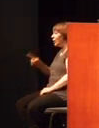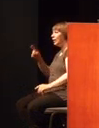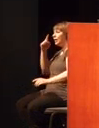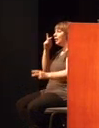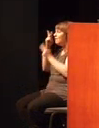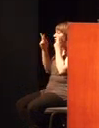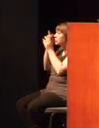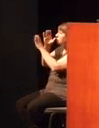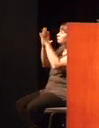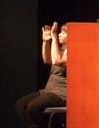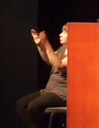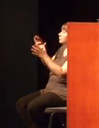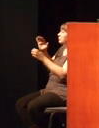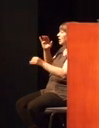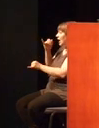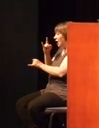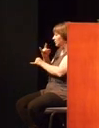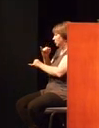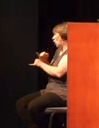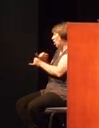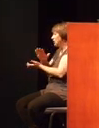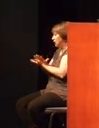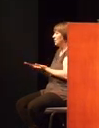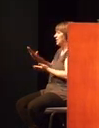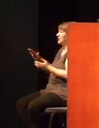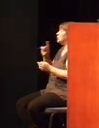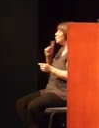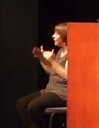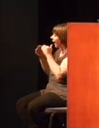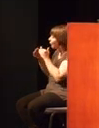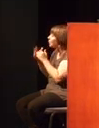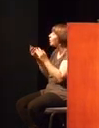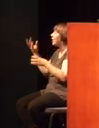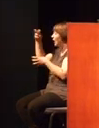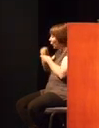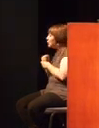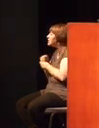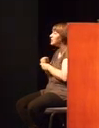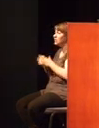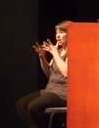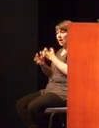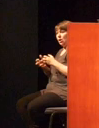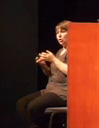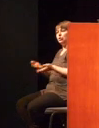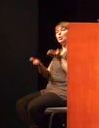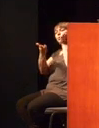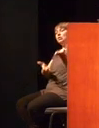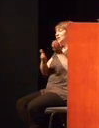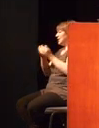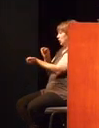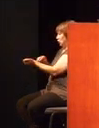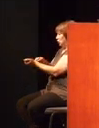really envision a college campus that is truly equitable and inclusive. I want to present Dr. Allie Michael. She is